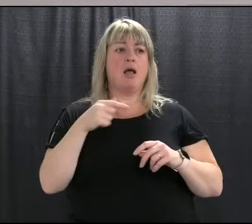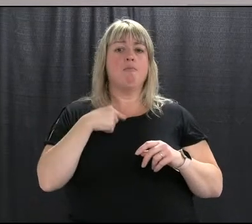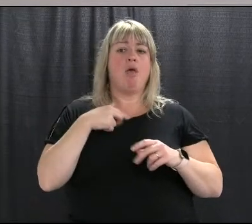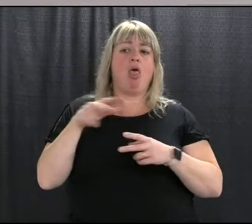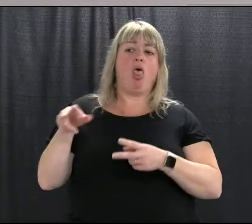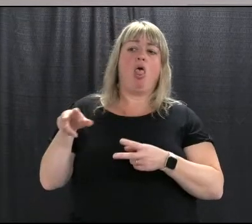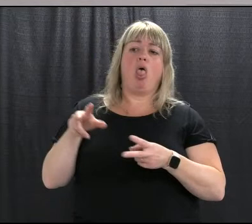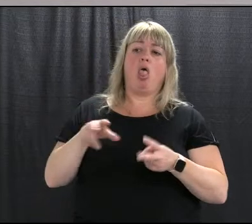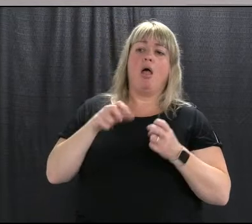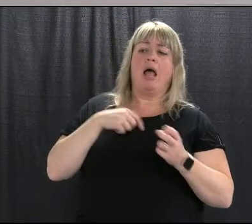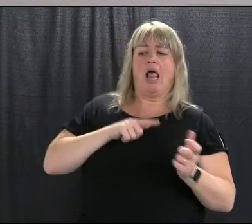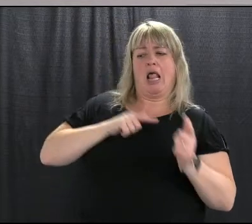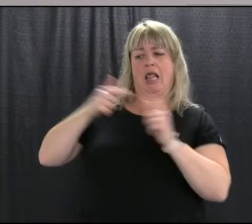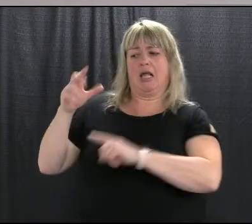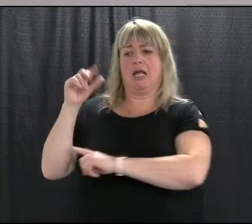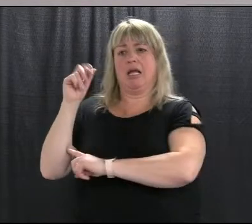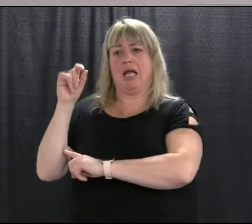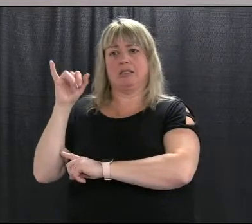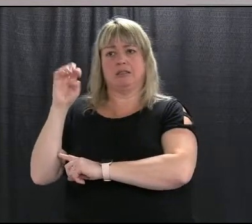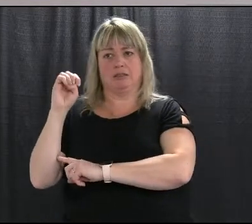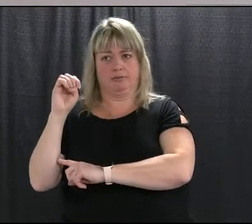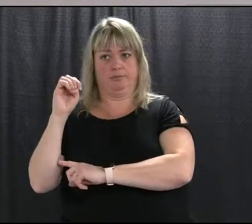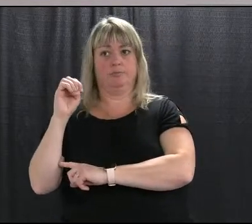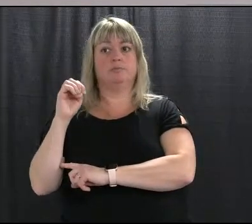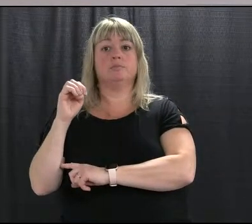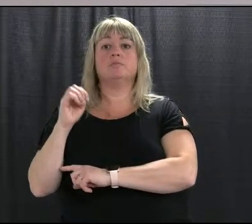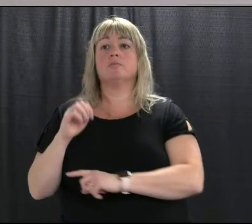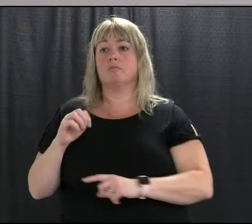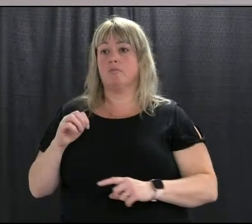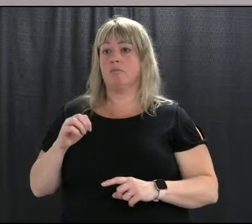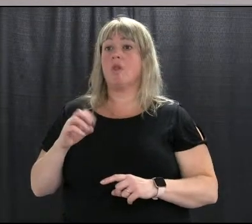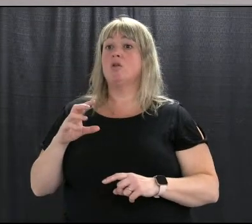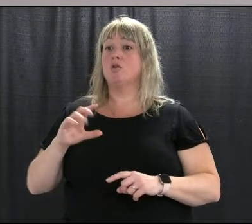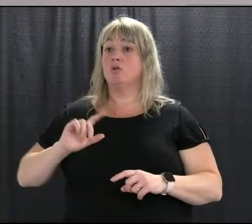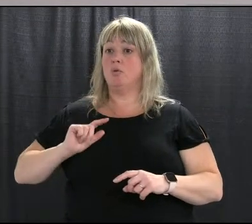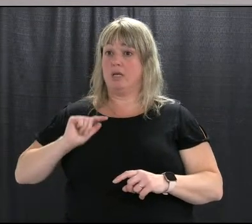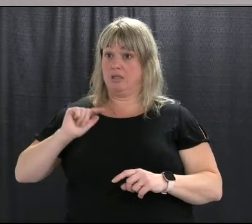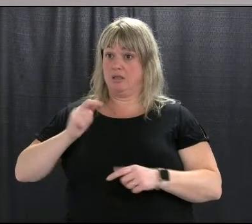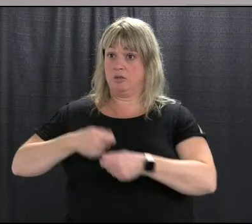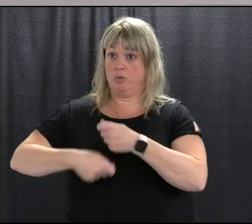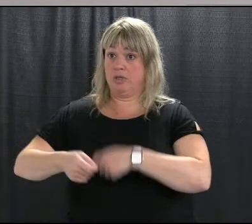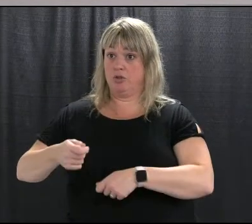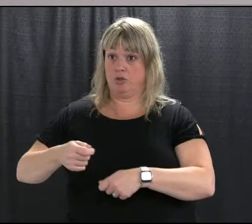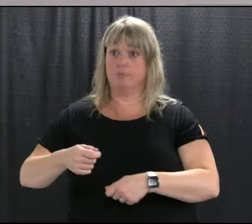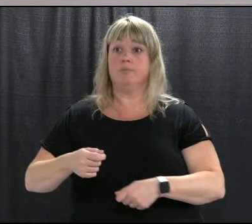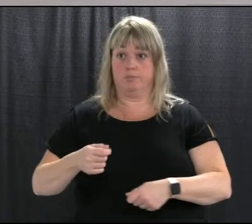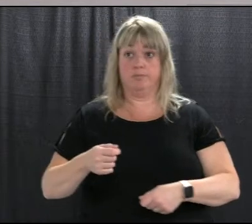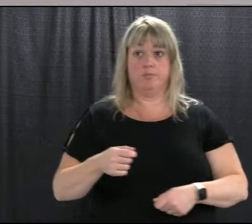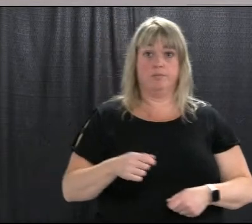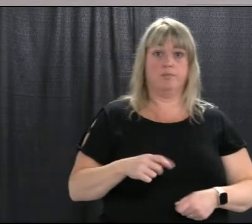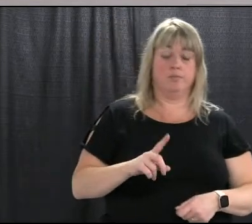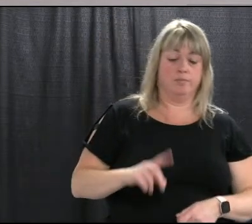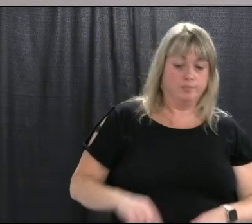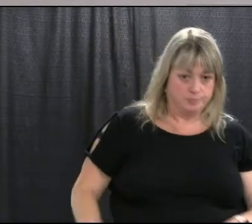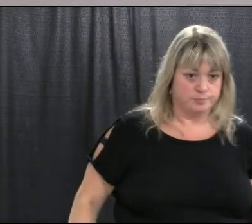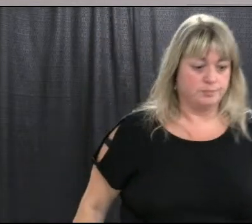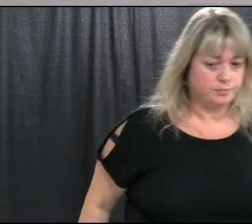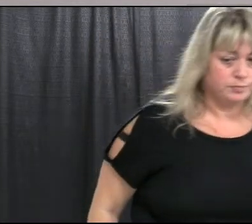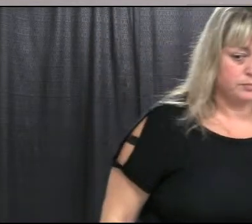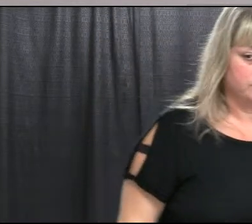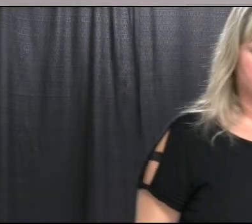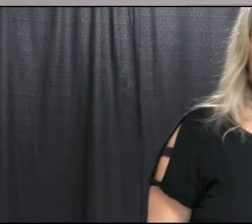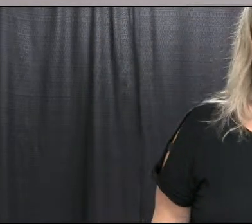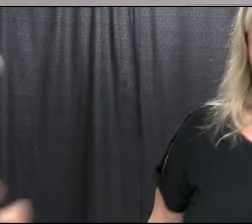so. No, not at all. To use words, not numbers, for the size of the backlog, it's large. If you